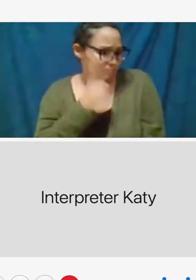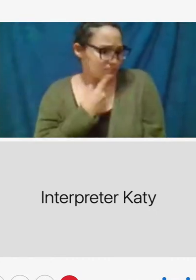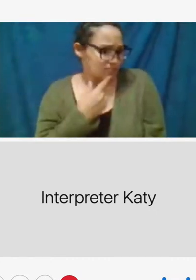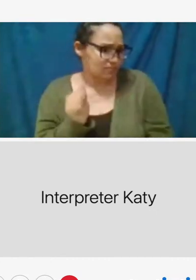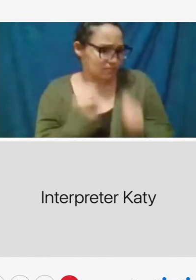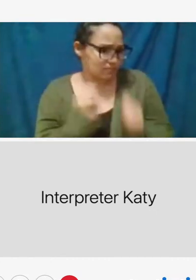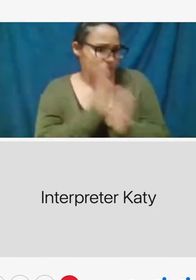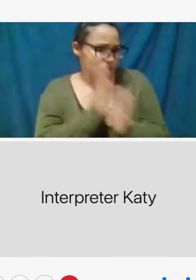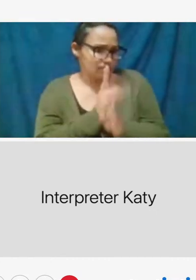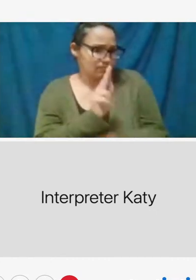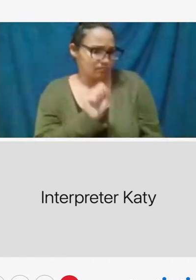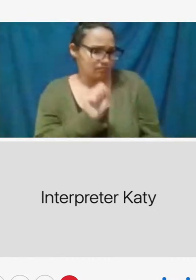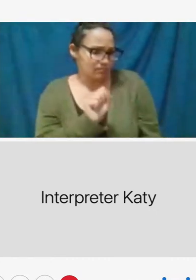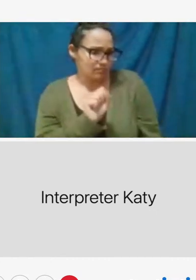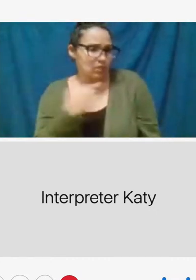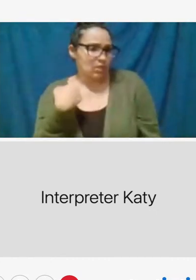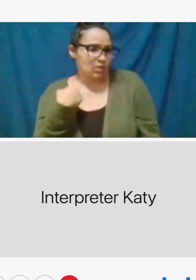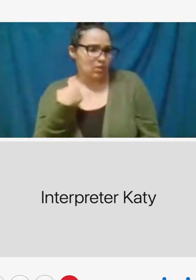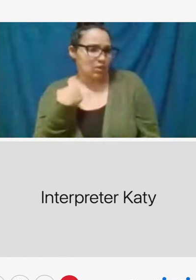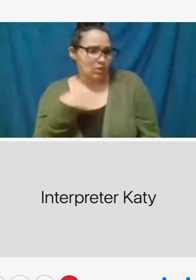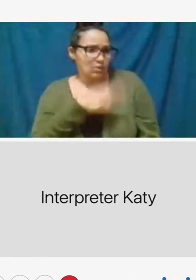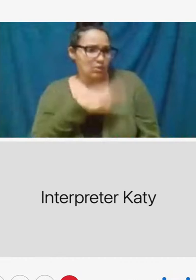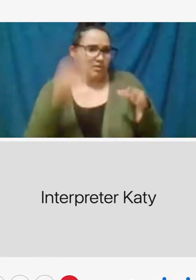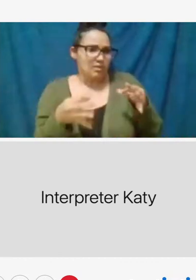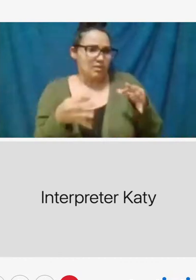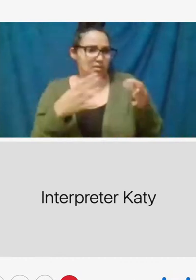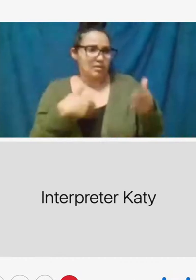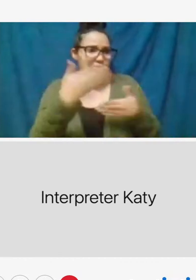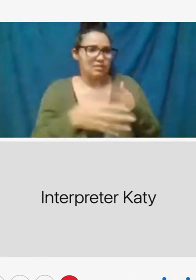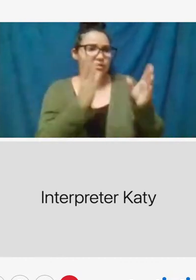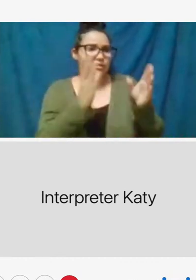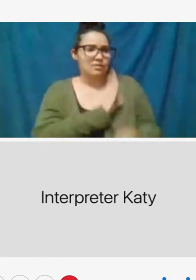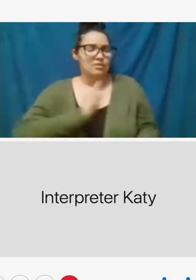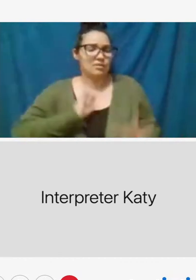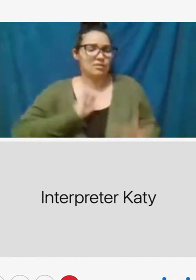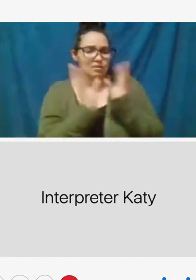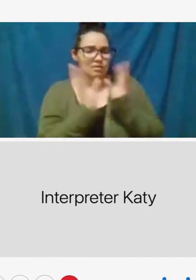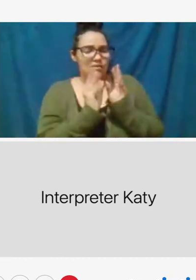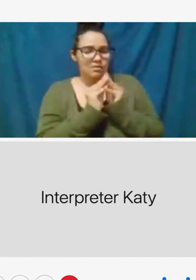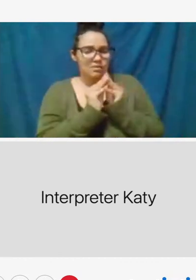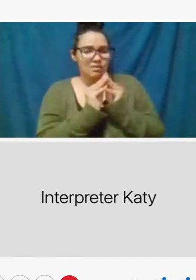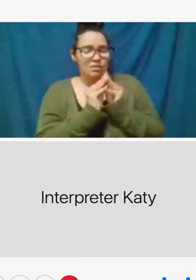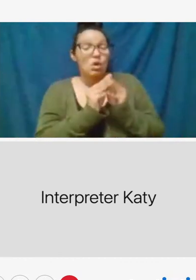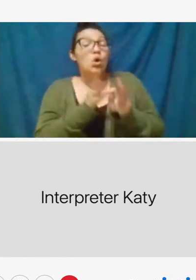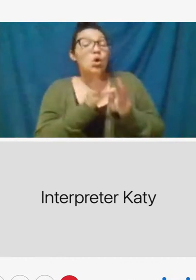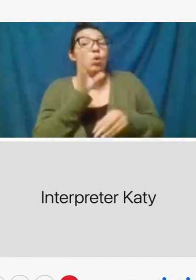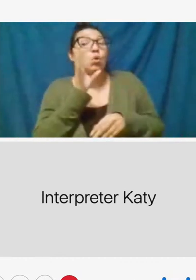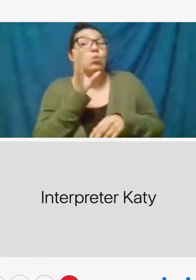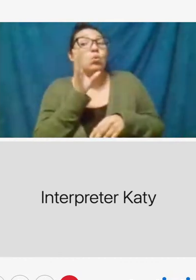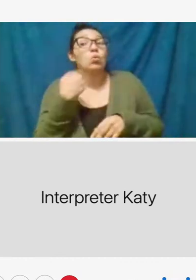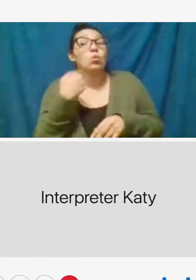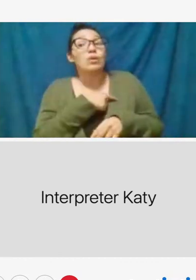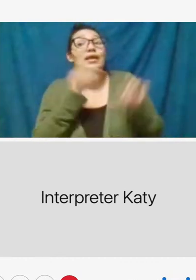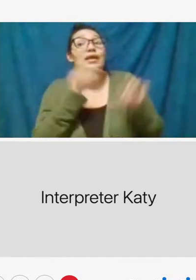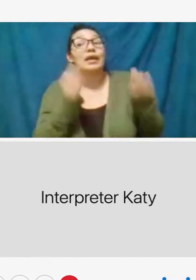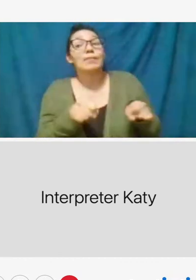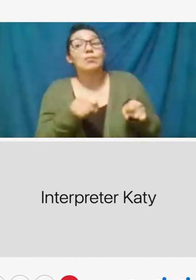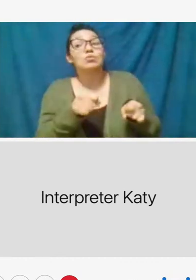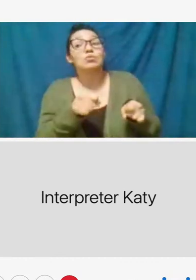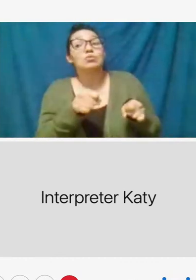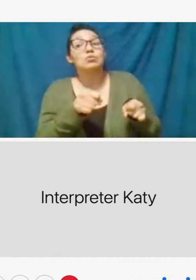decision uh at the next board meeting will be will we be able to get buses new buses if we need